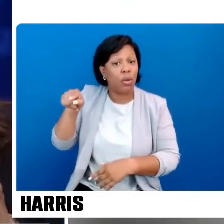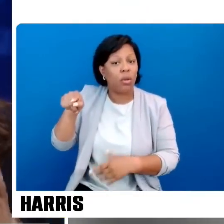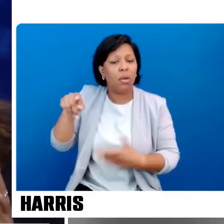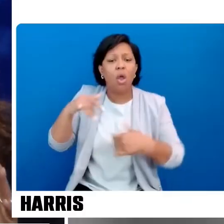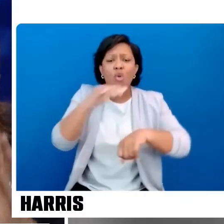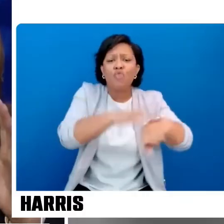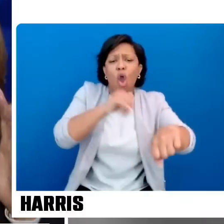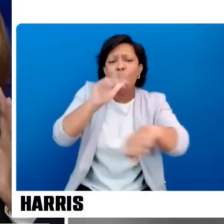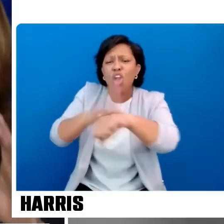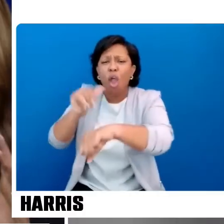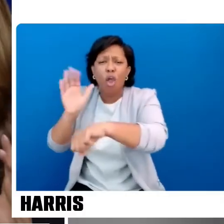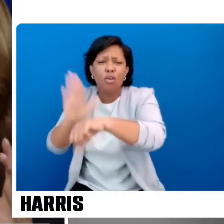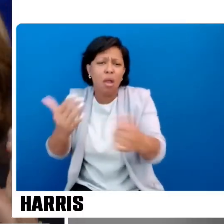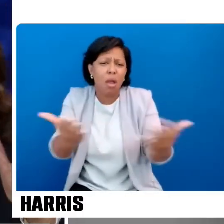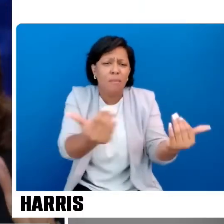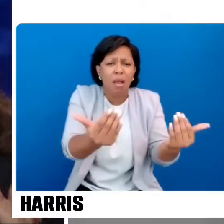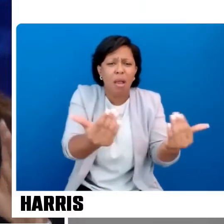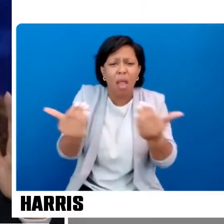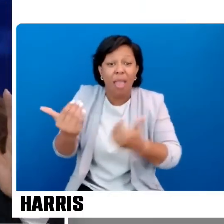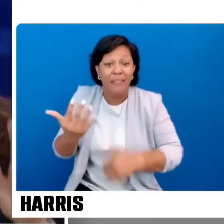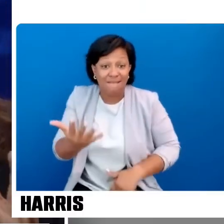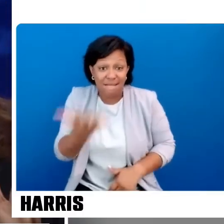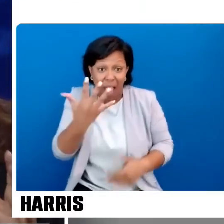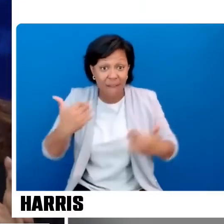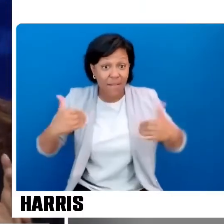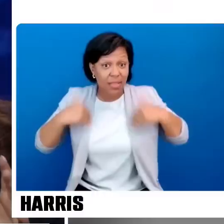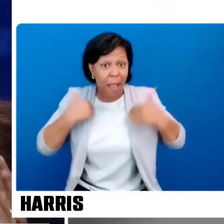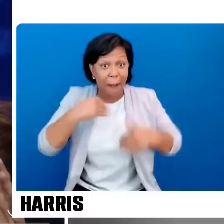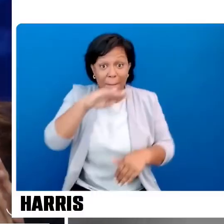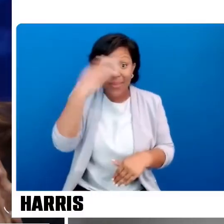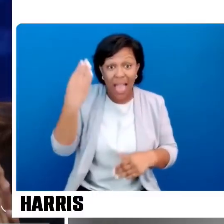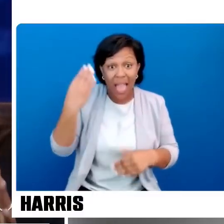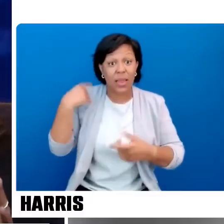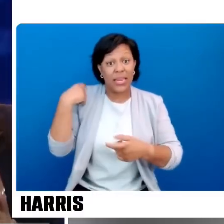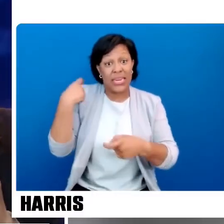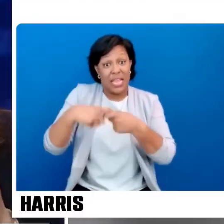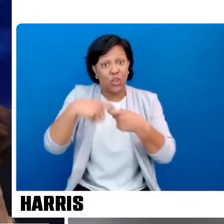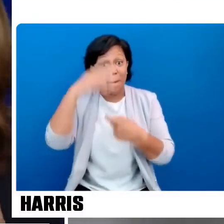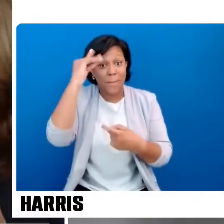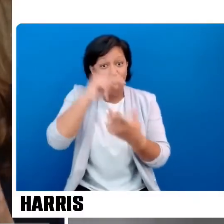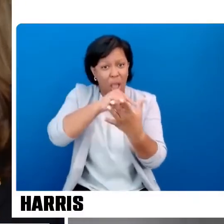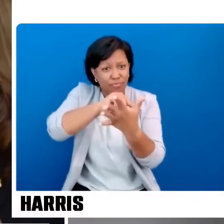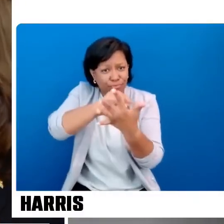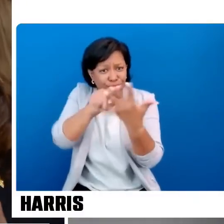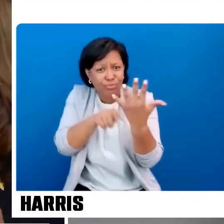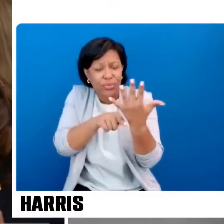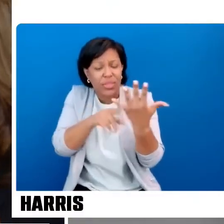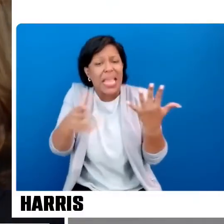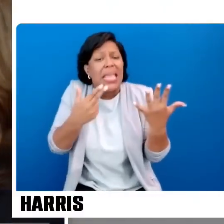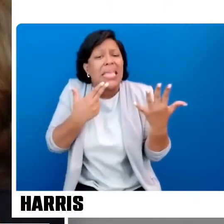Latino boys who were innocent, the Central Park 5. Took out a